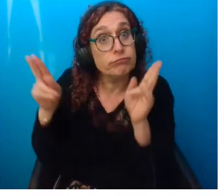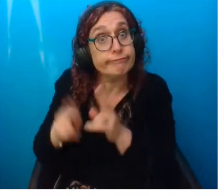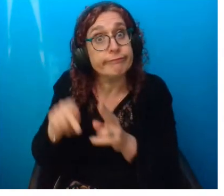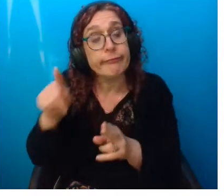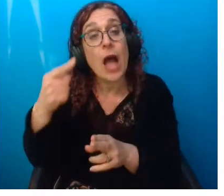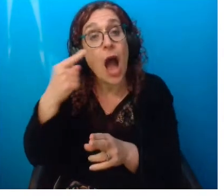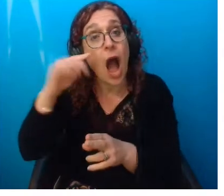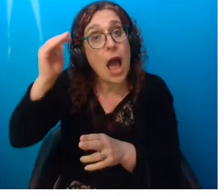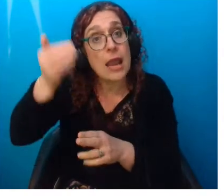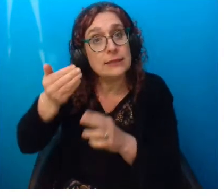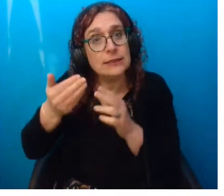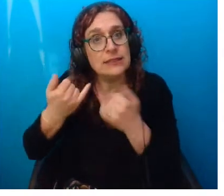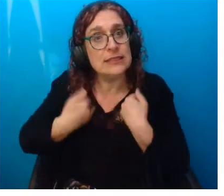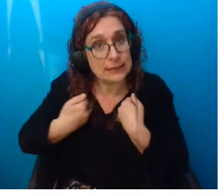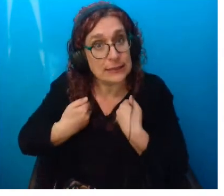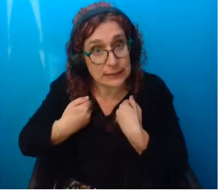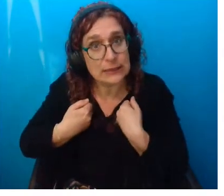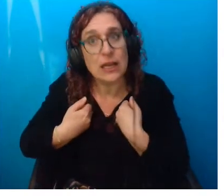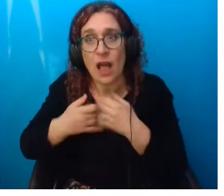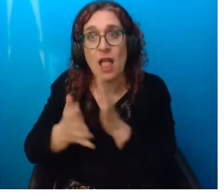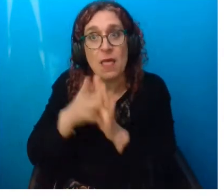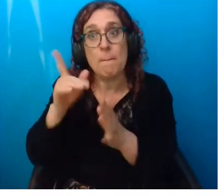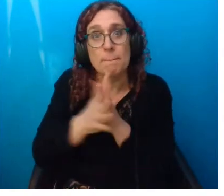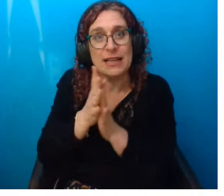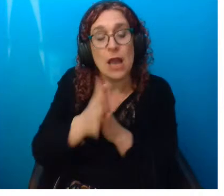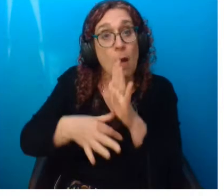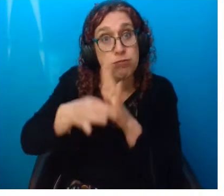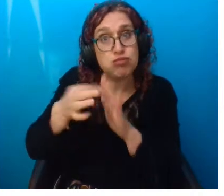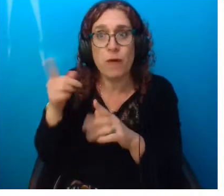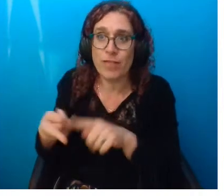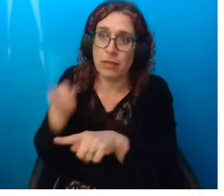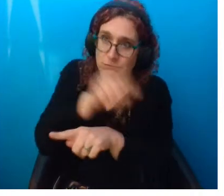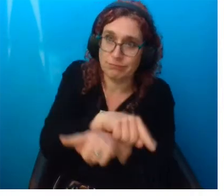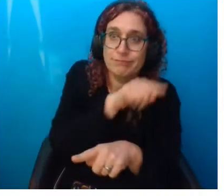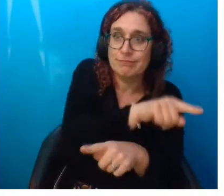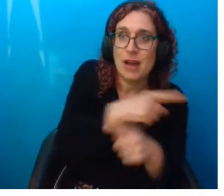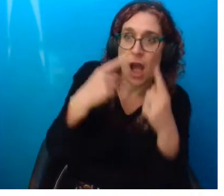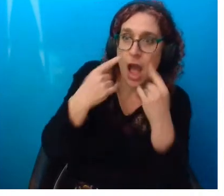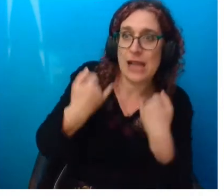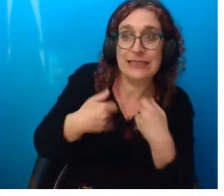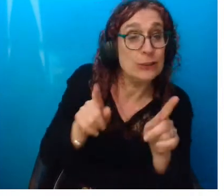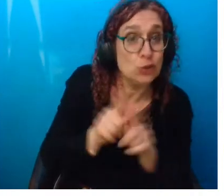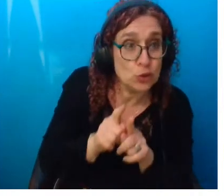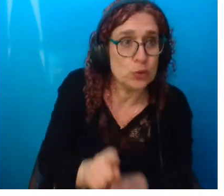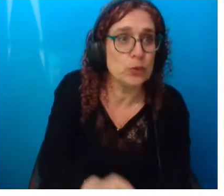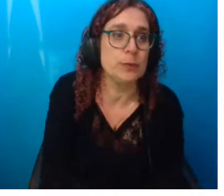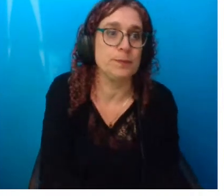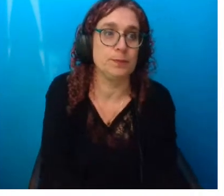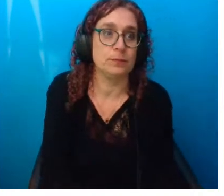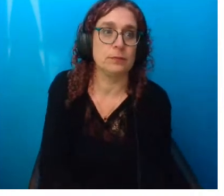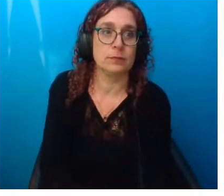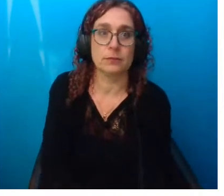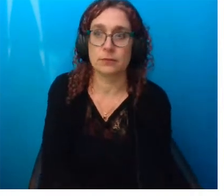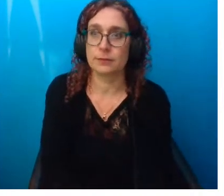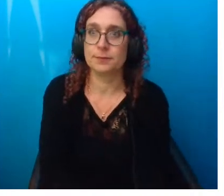in turn the surface eye disease. Next slide.